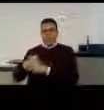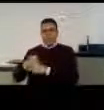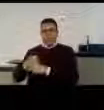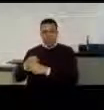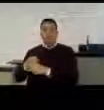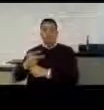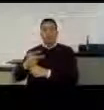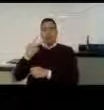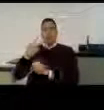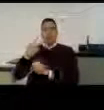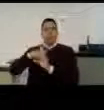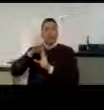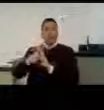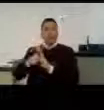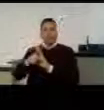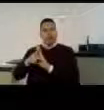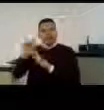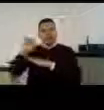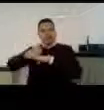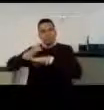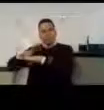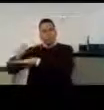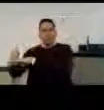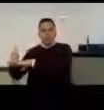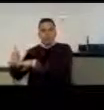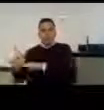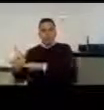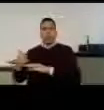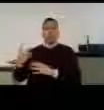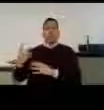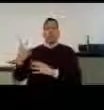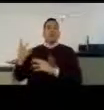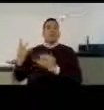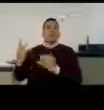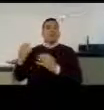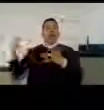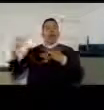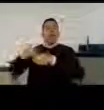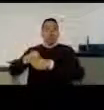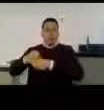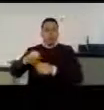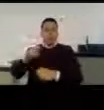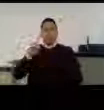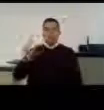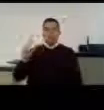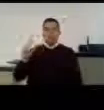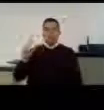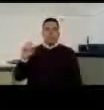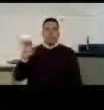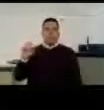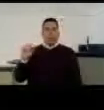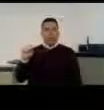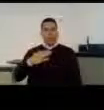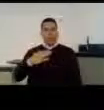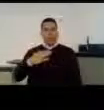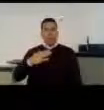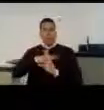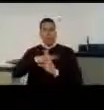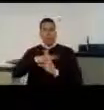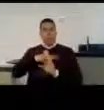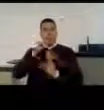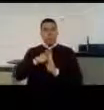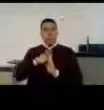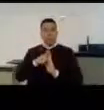years came together in what is now known as the Developmental Disabilities Act. The program that I work for is one of those